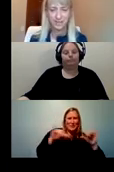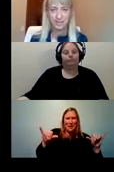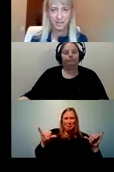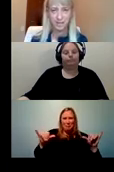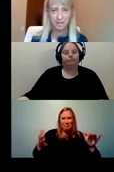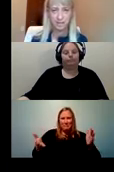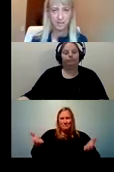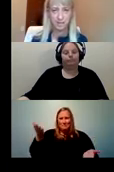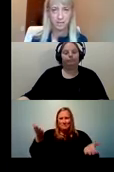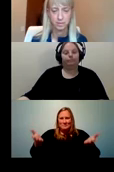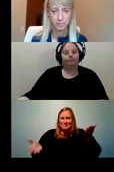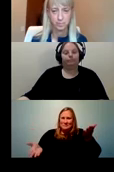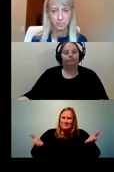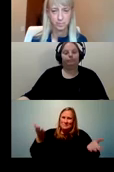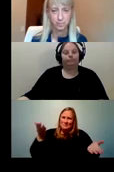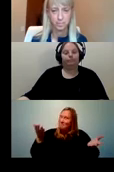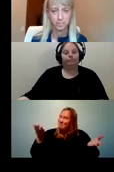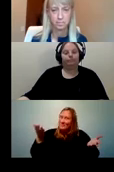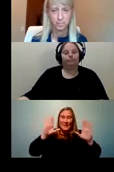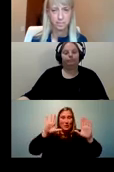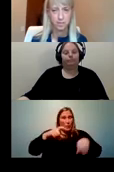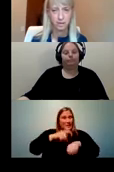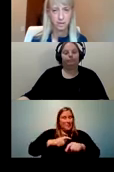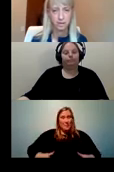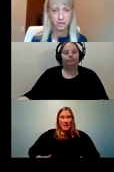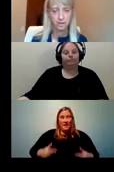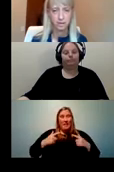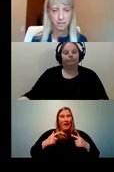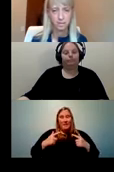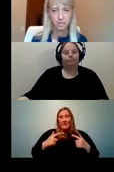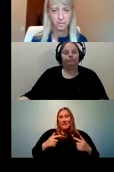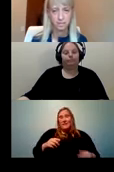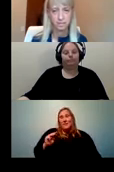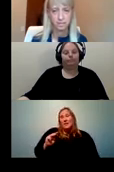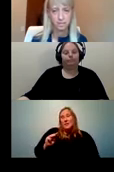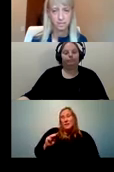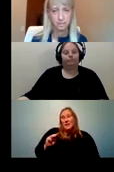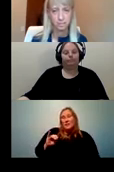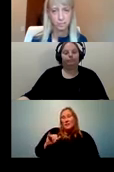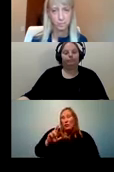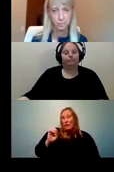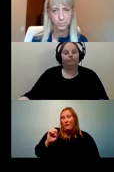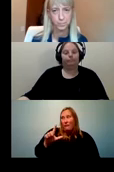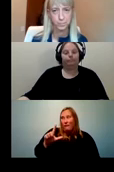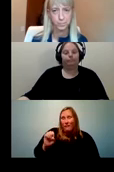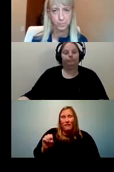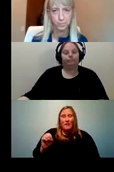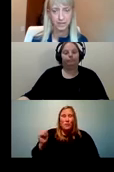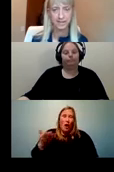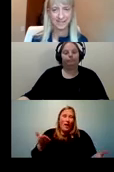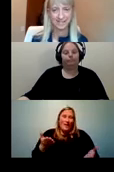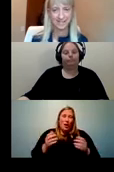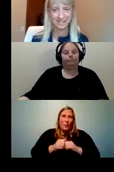It's a great time to be alive. It's a miracle. It's a miracle that we're all here with our faulty brains and